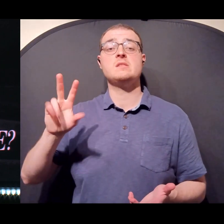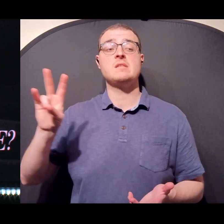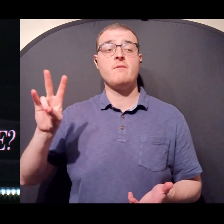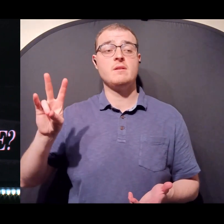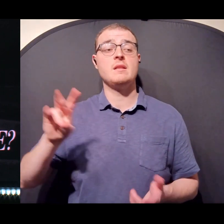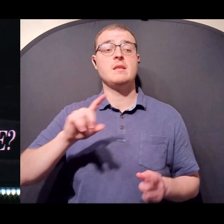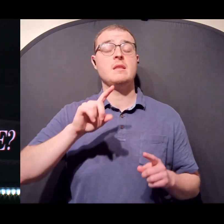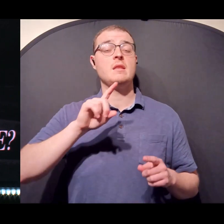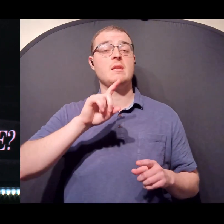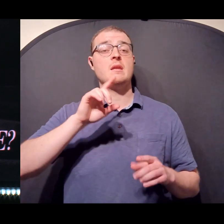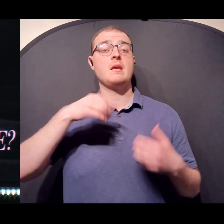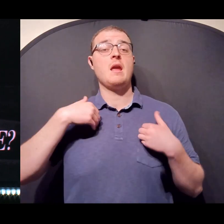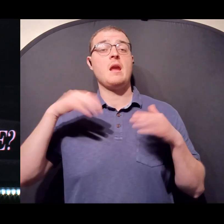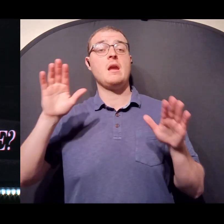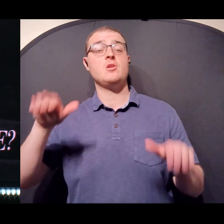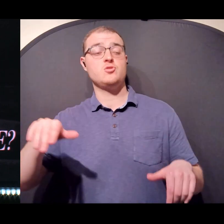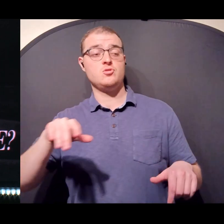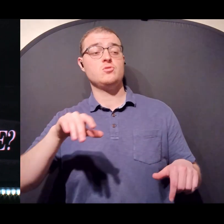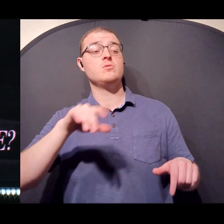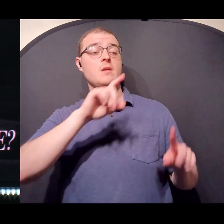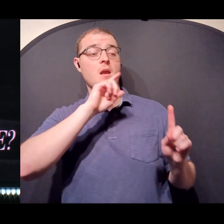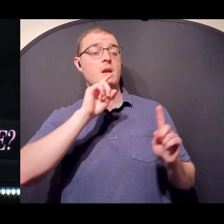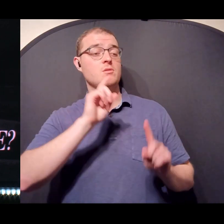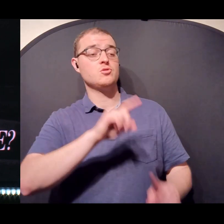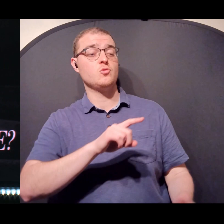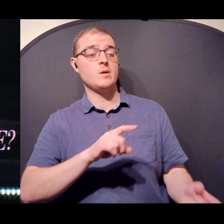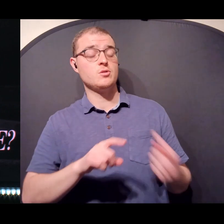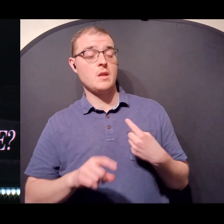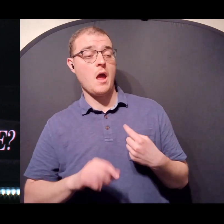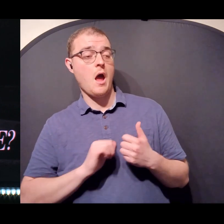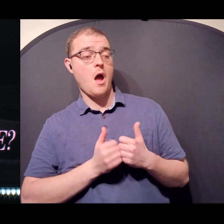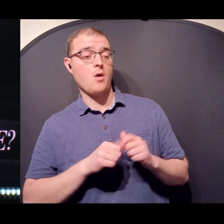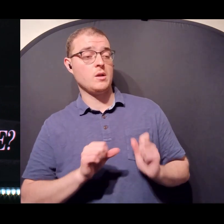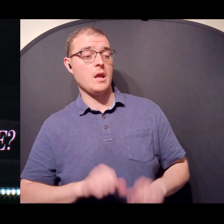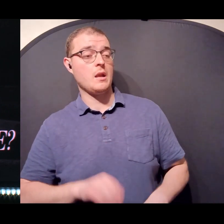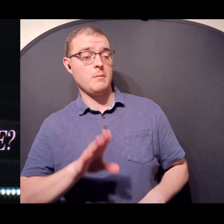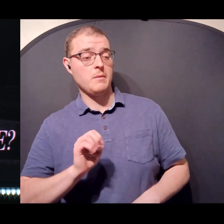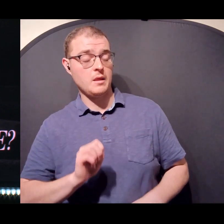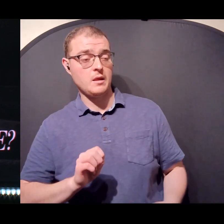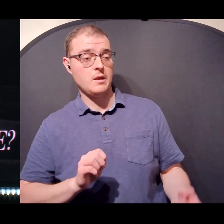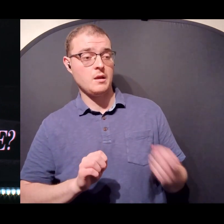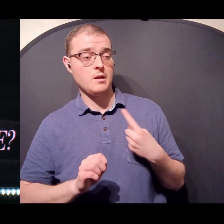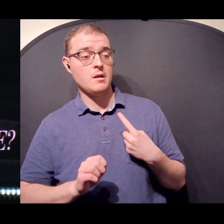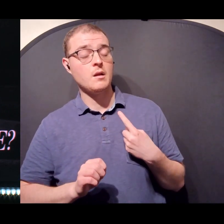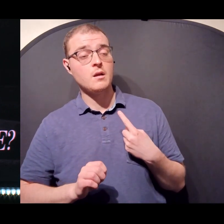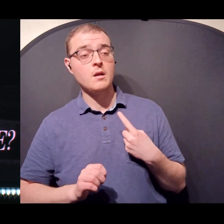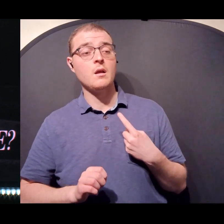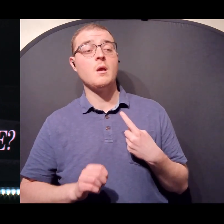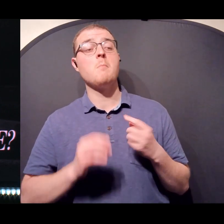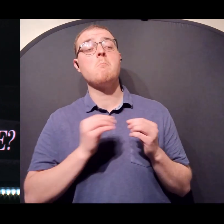Luke 1:37. The angel answers Mary's question. How can this be?